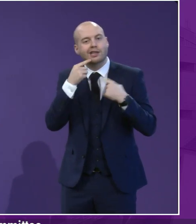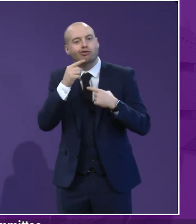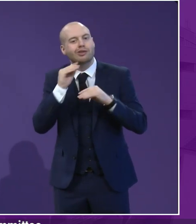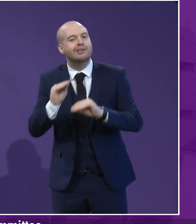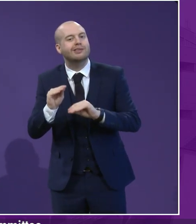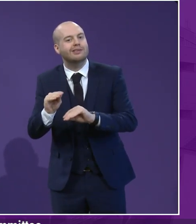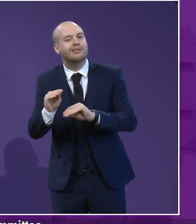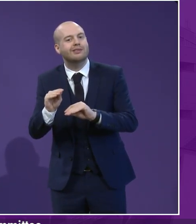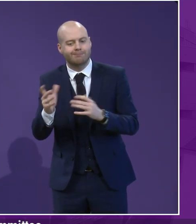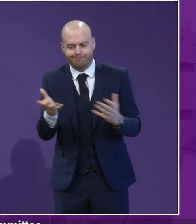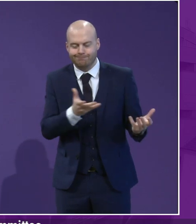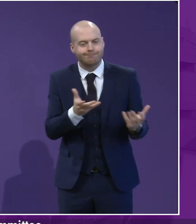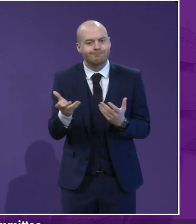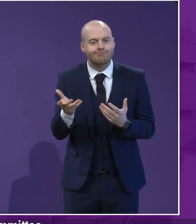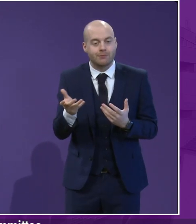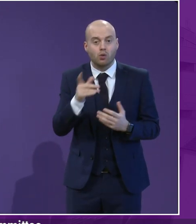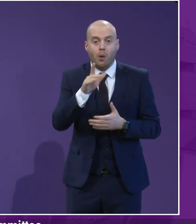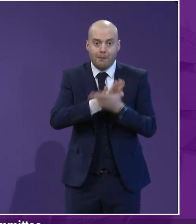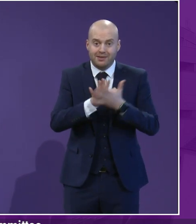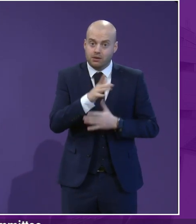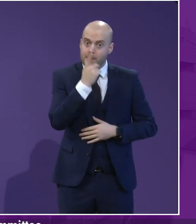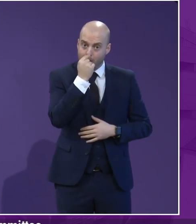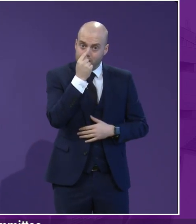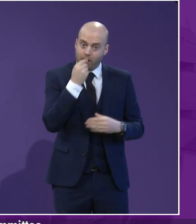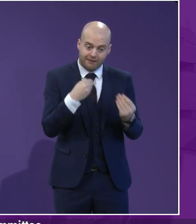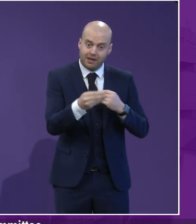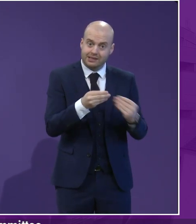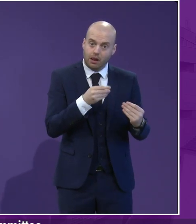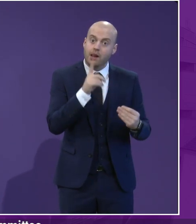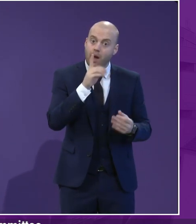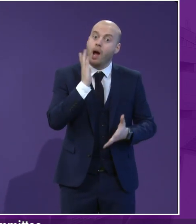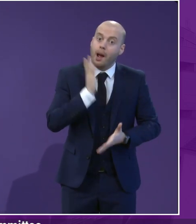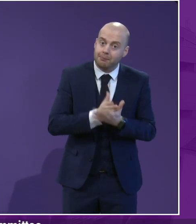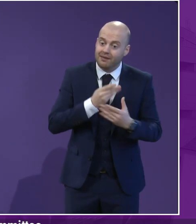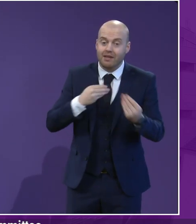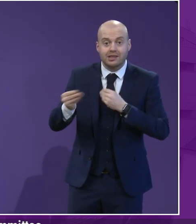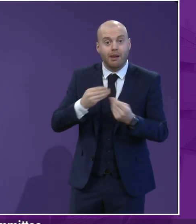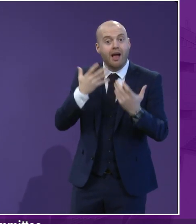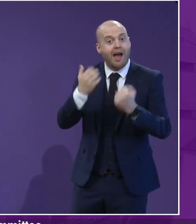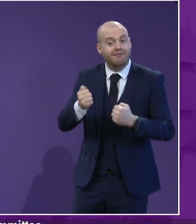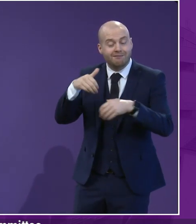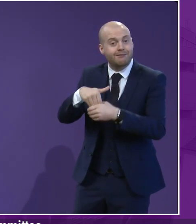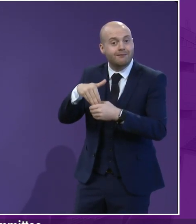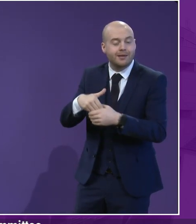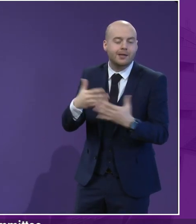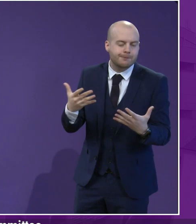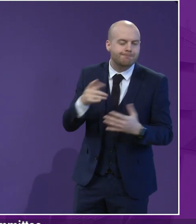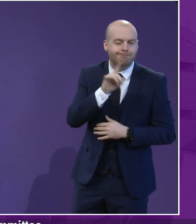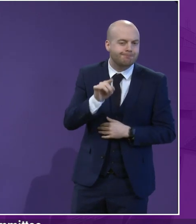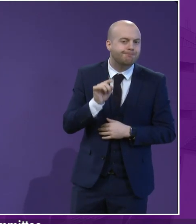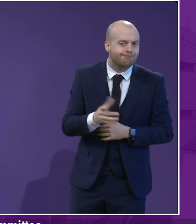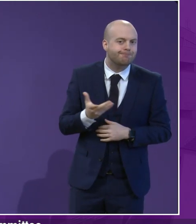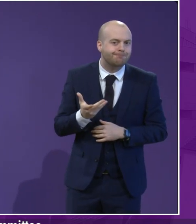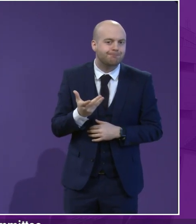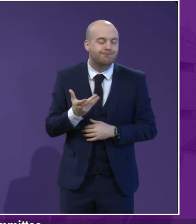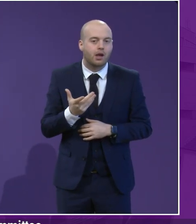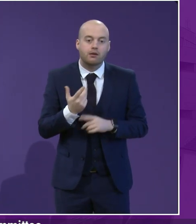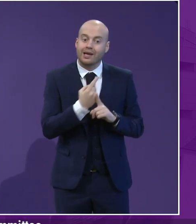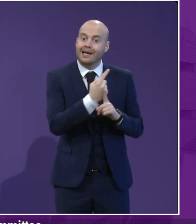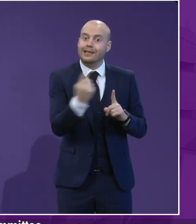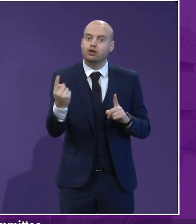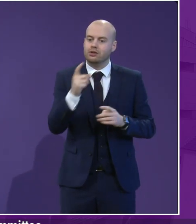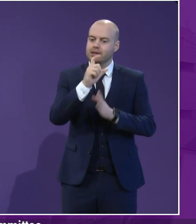and says that I'm going to need that flexibility. There seems to be real inconsistency, again, of how that is communicated to the academic staff.